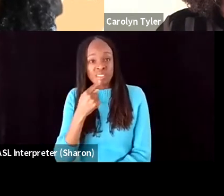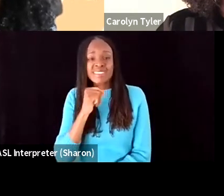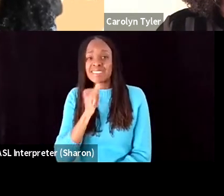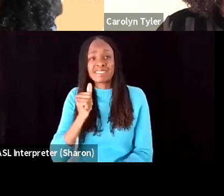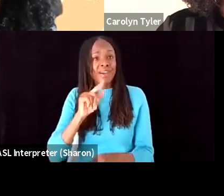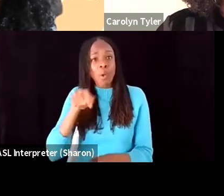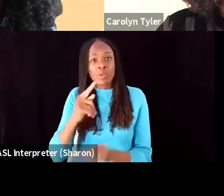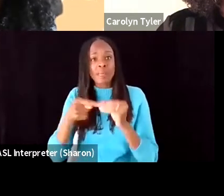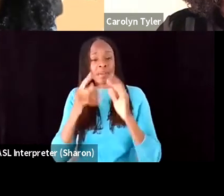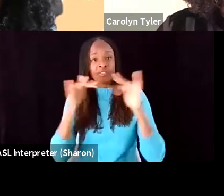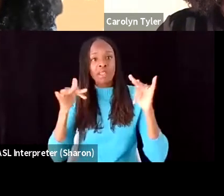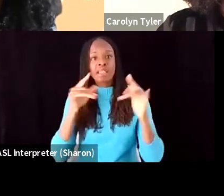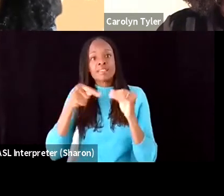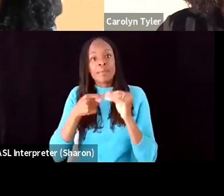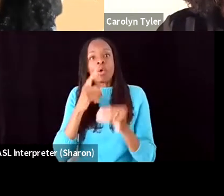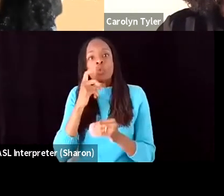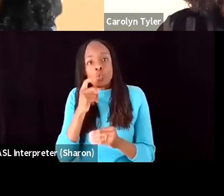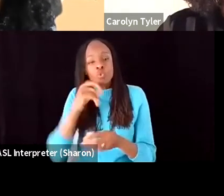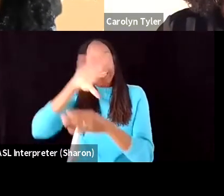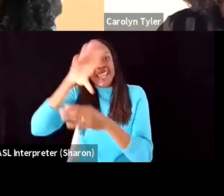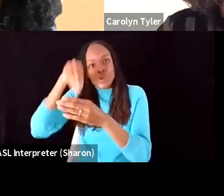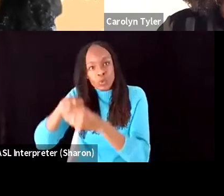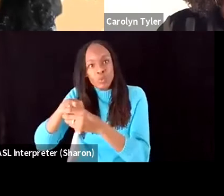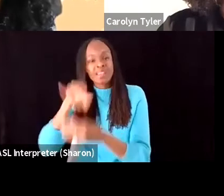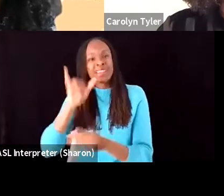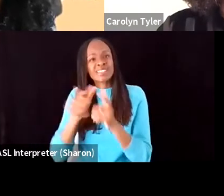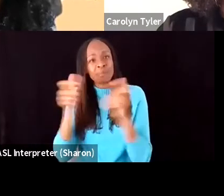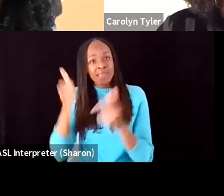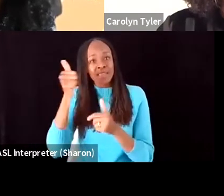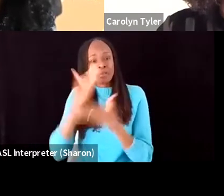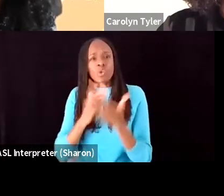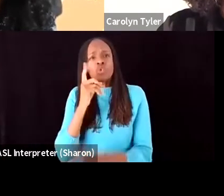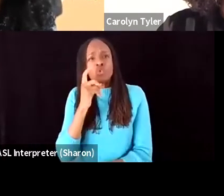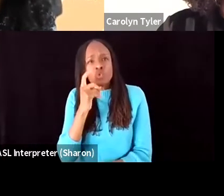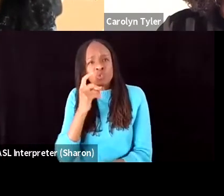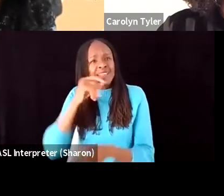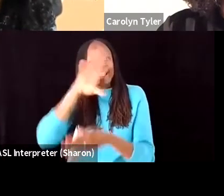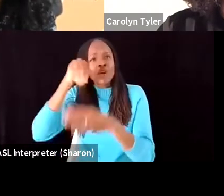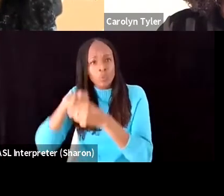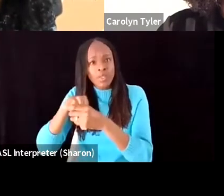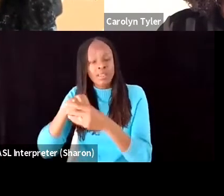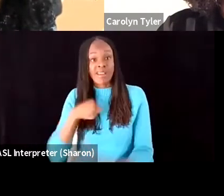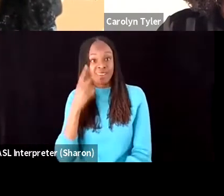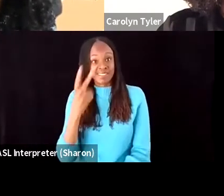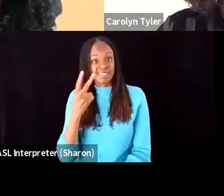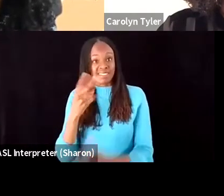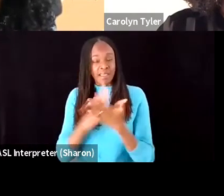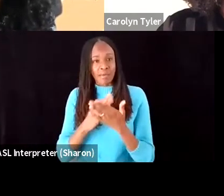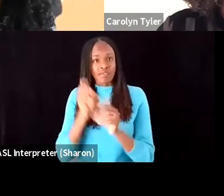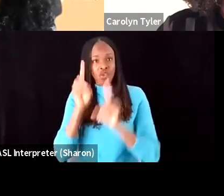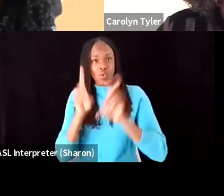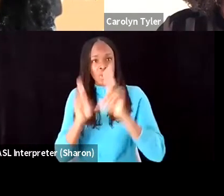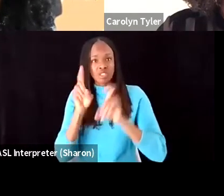diversity, it's who is included. That's the biggest part, who is included. And I see some of the questions popping up